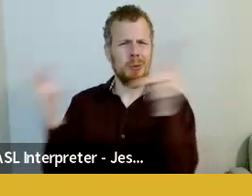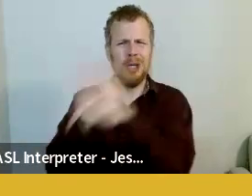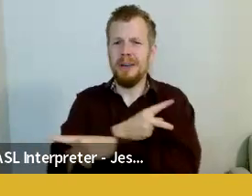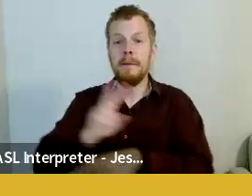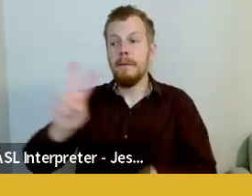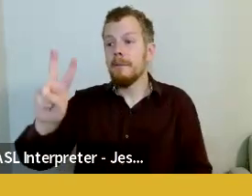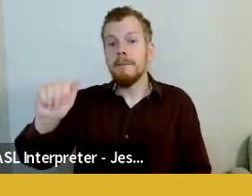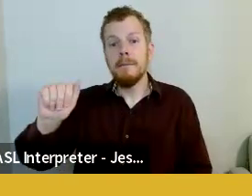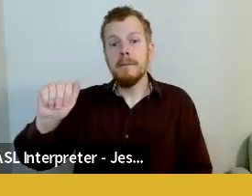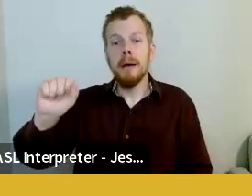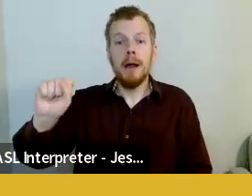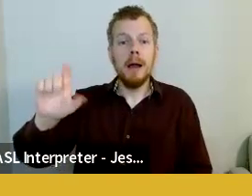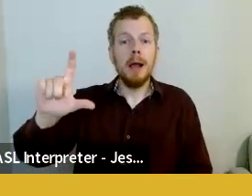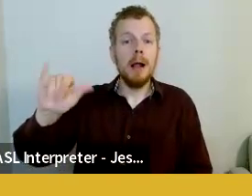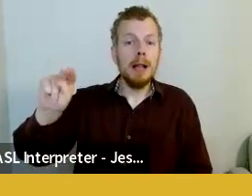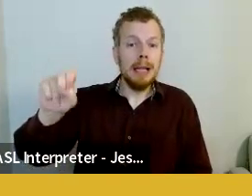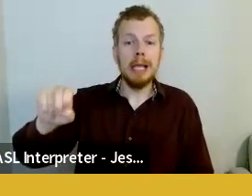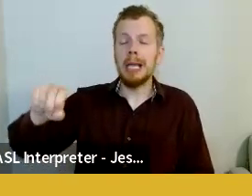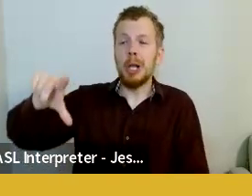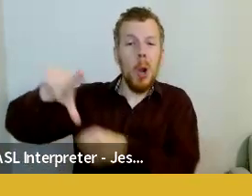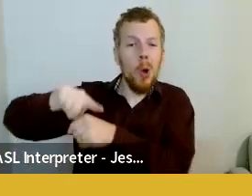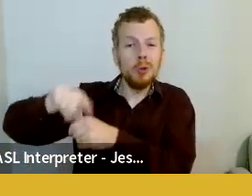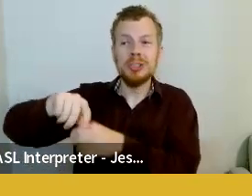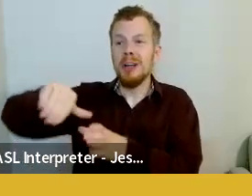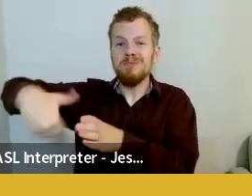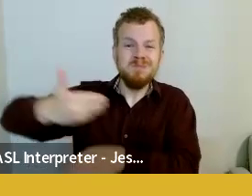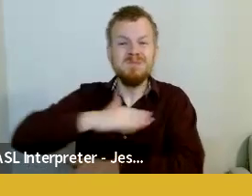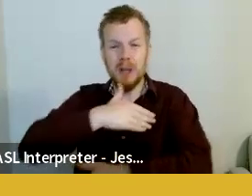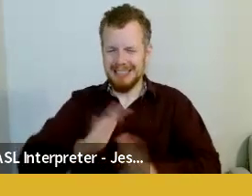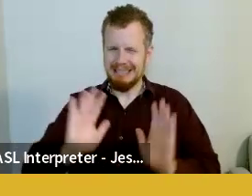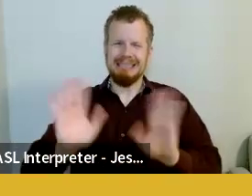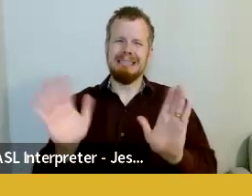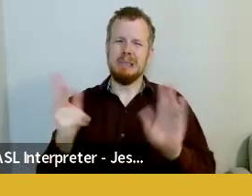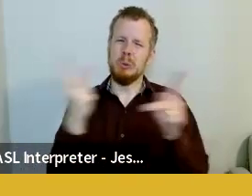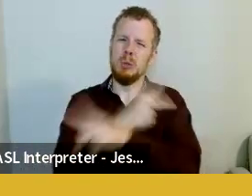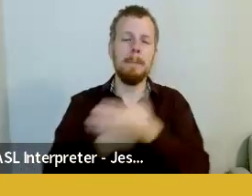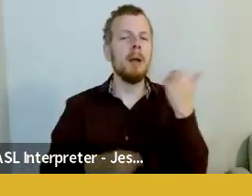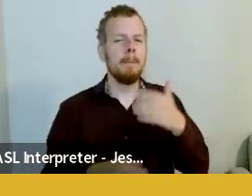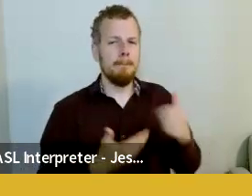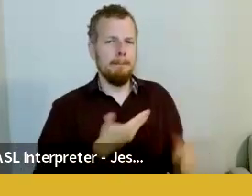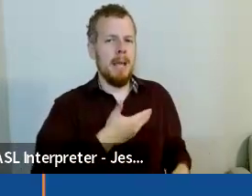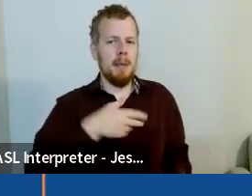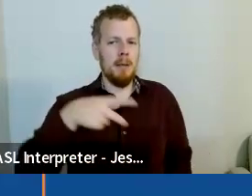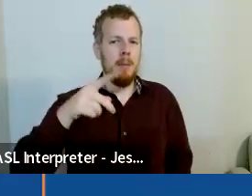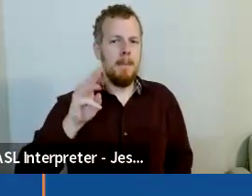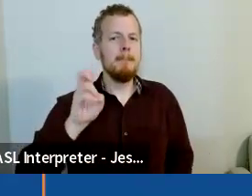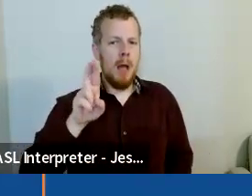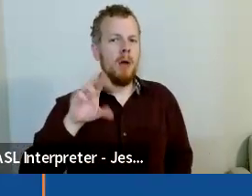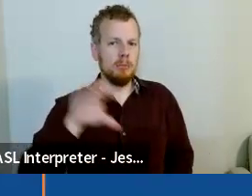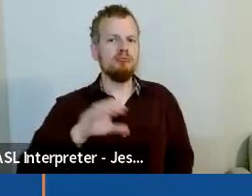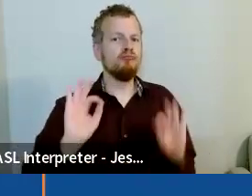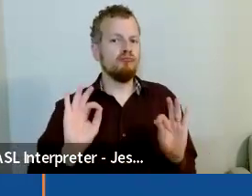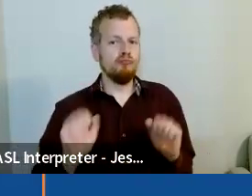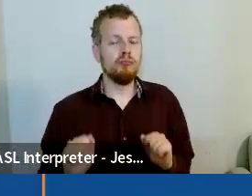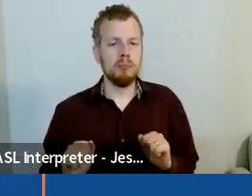that area. All right, and then I'm going to close out my section with a question to you all. So let's put